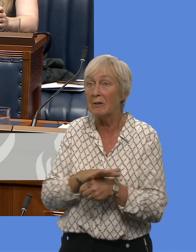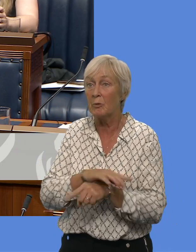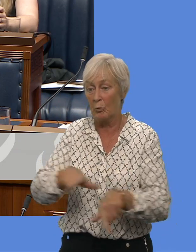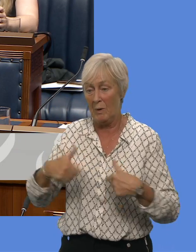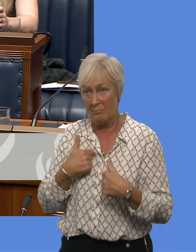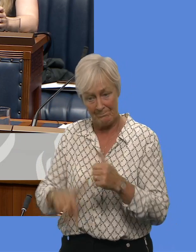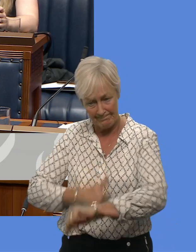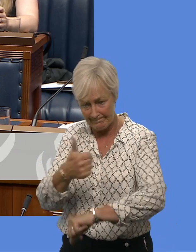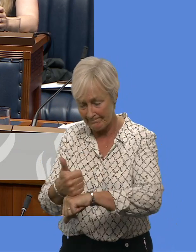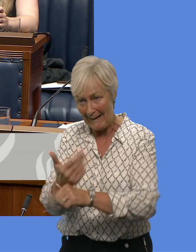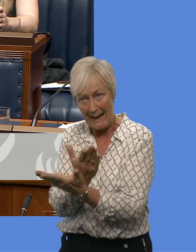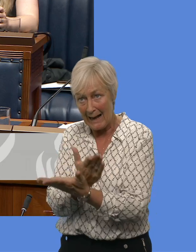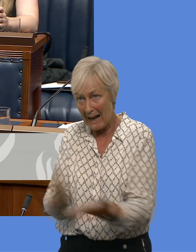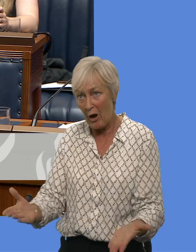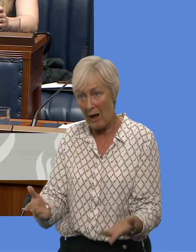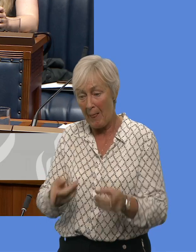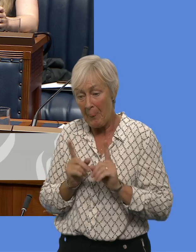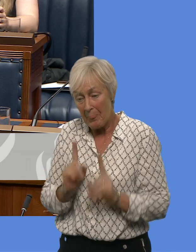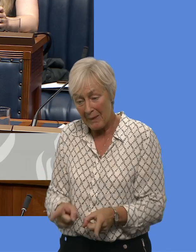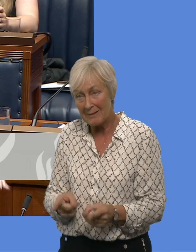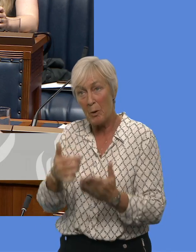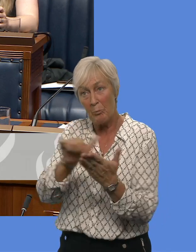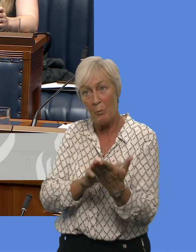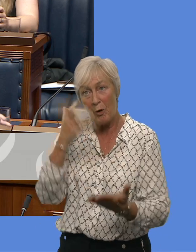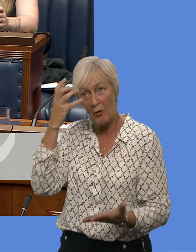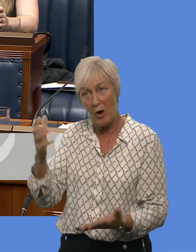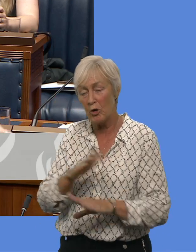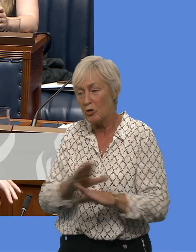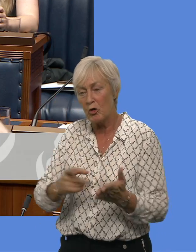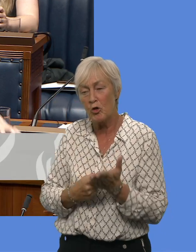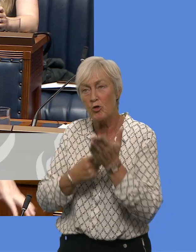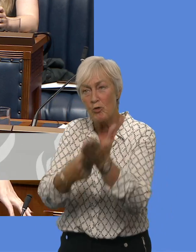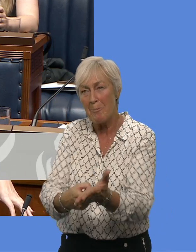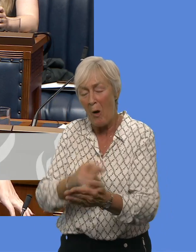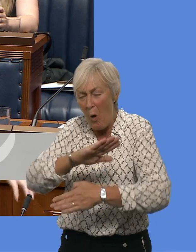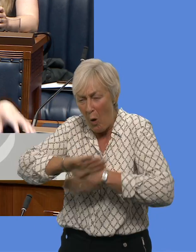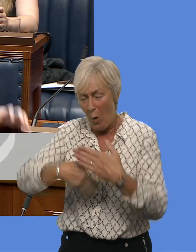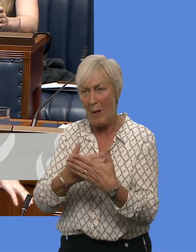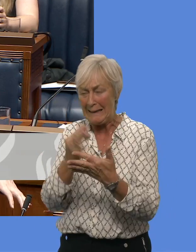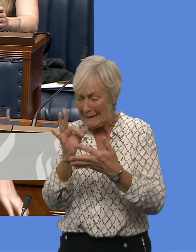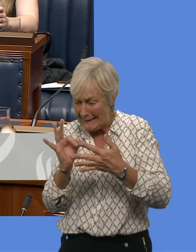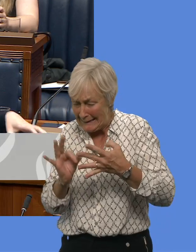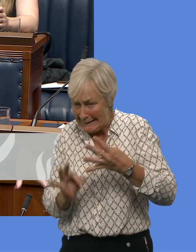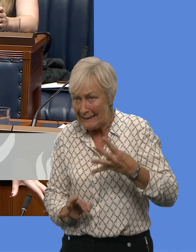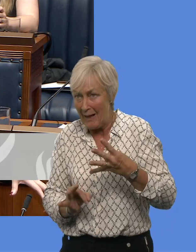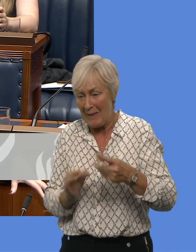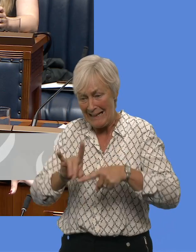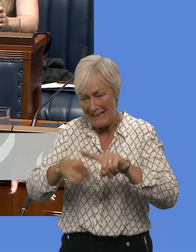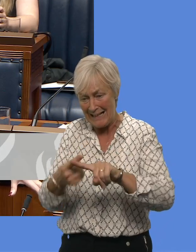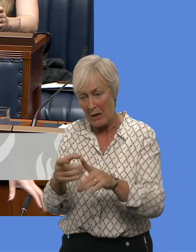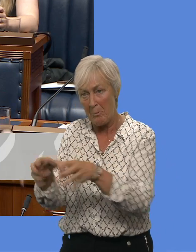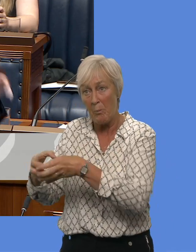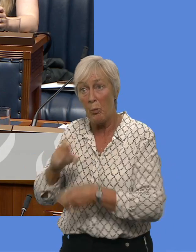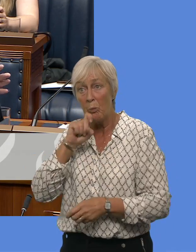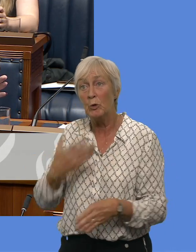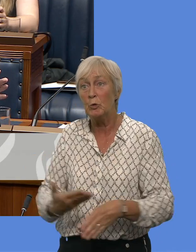out very clearly that this programme for government will not reference absolutely everything that this executive and department is going to